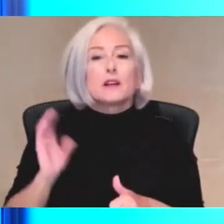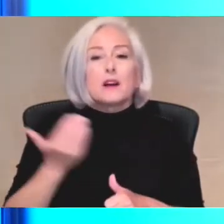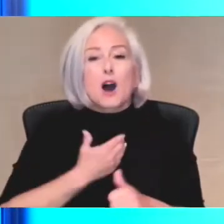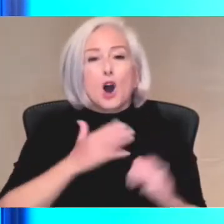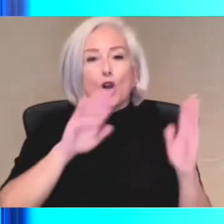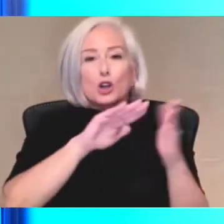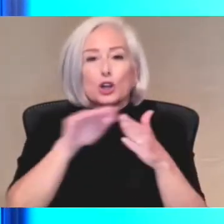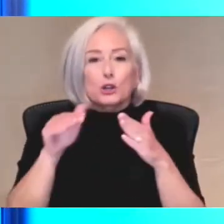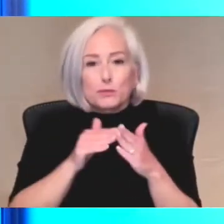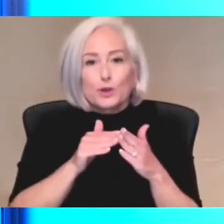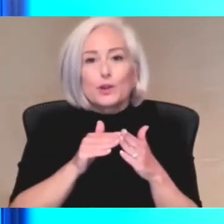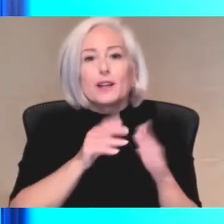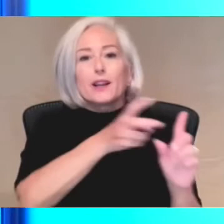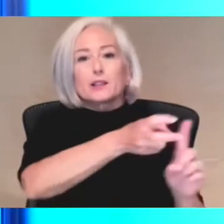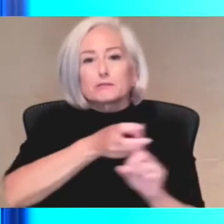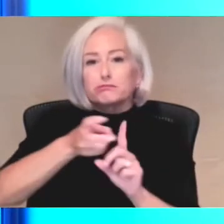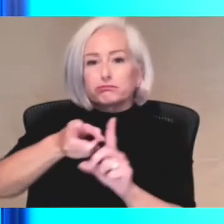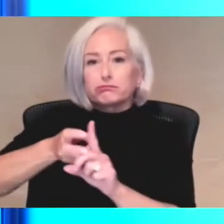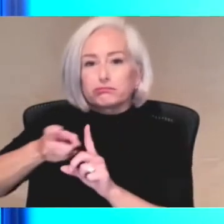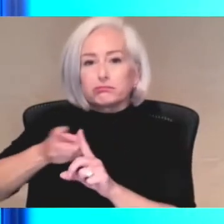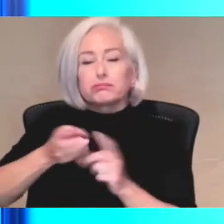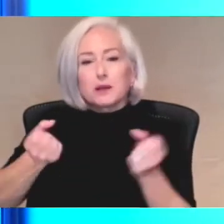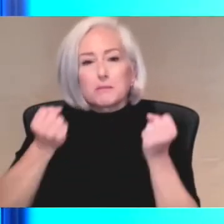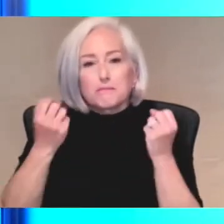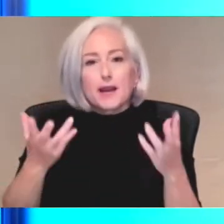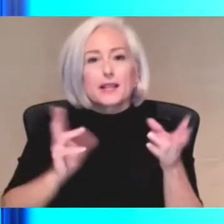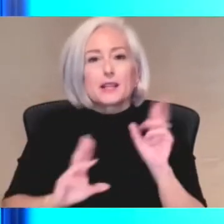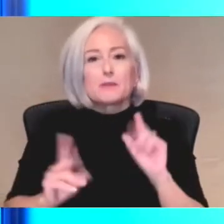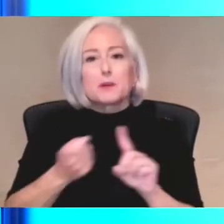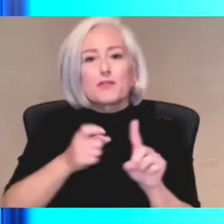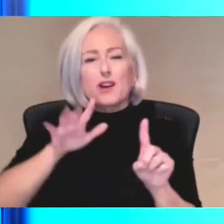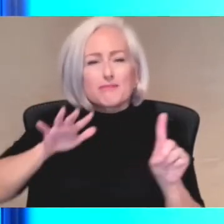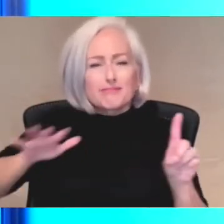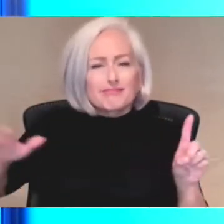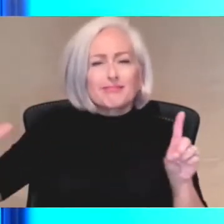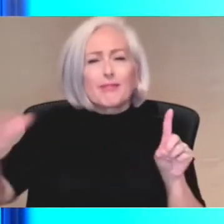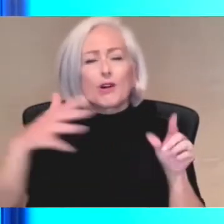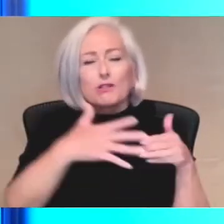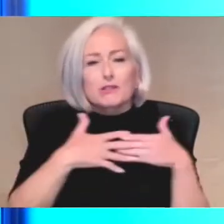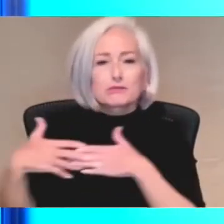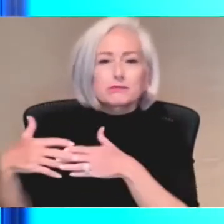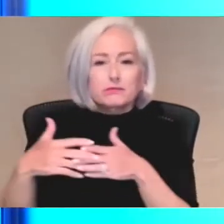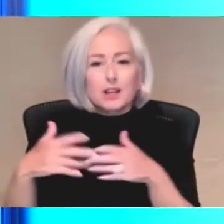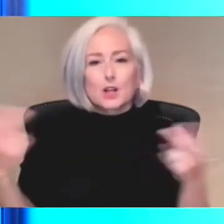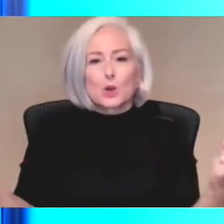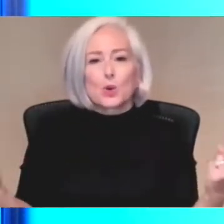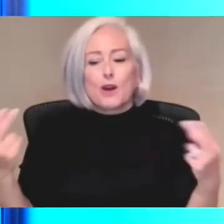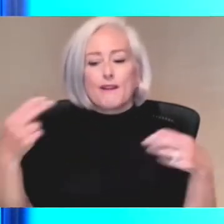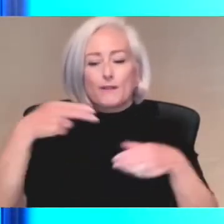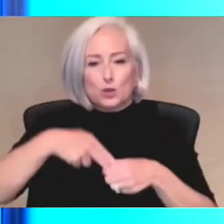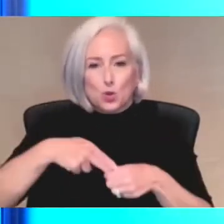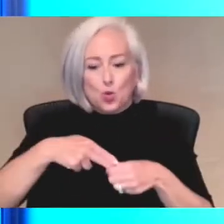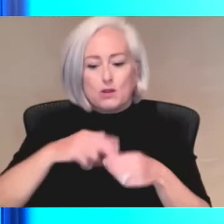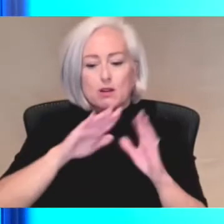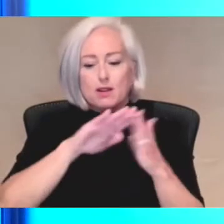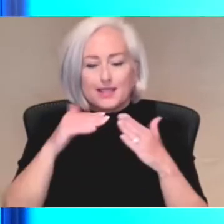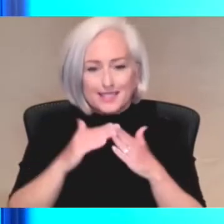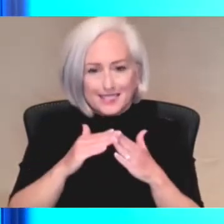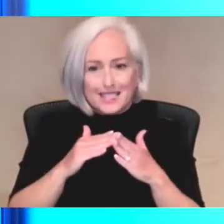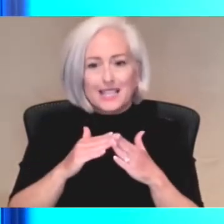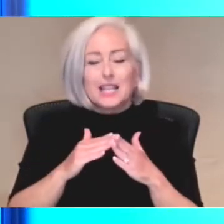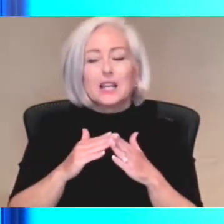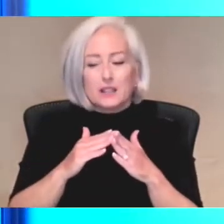people from across the country who have joined our city and our community, and have put us in a position